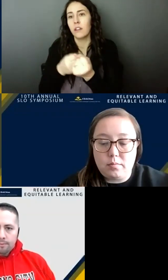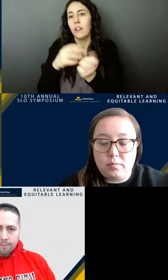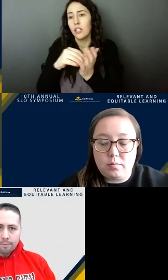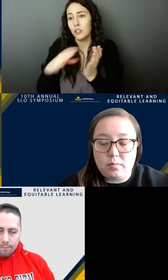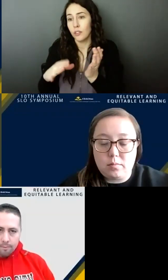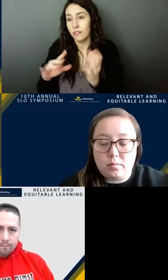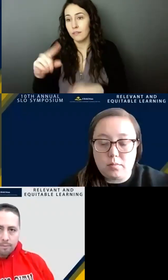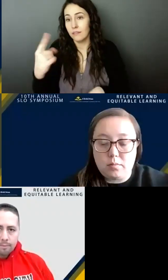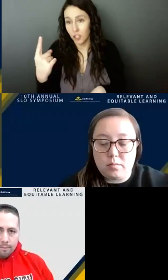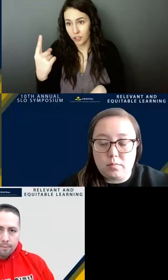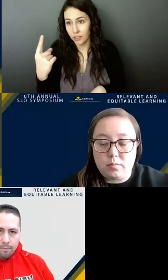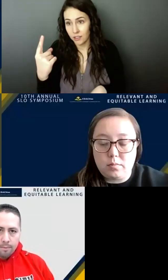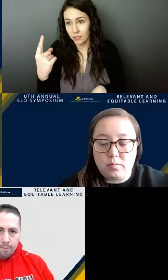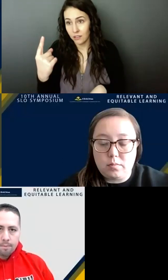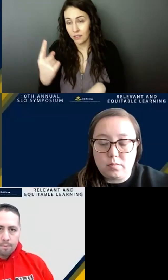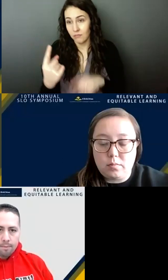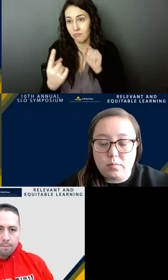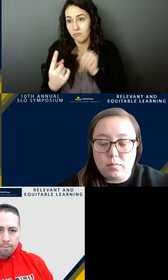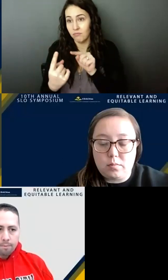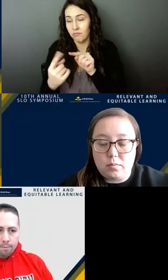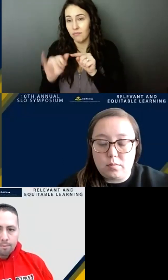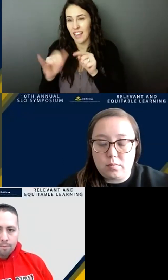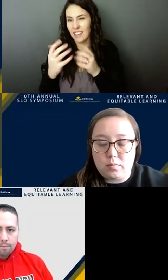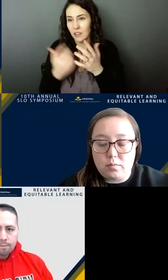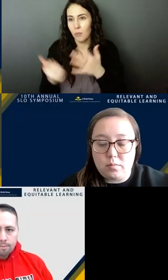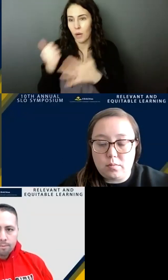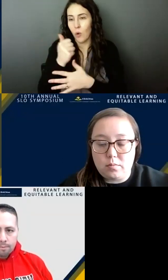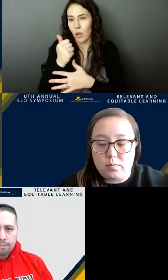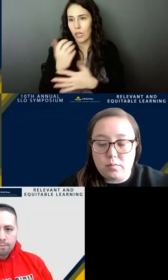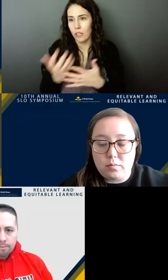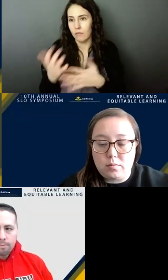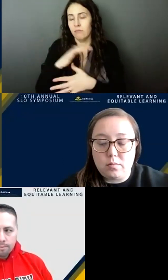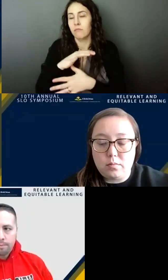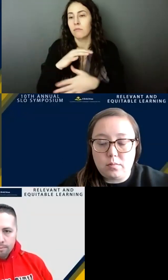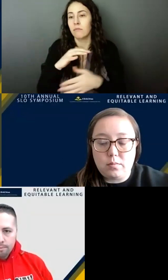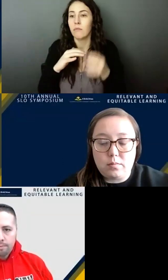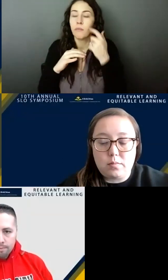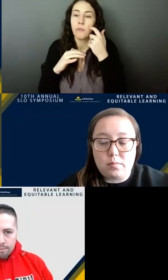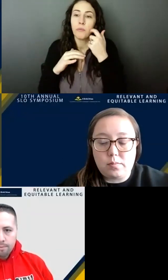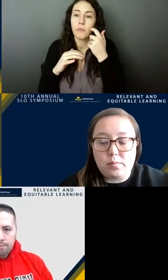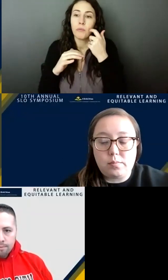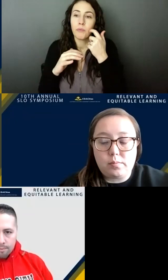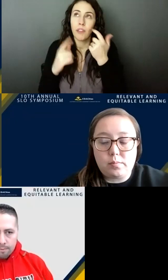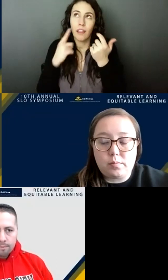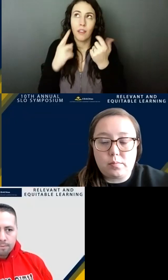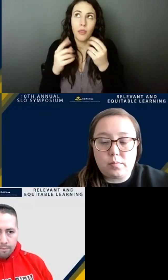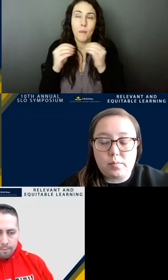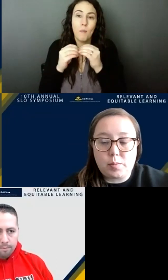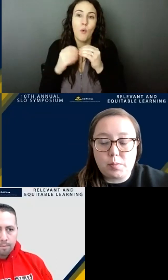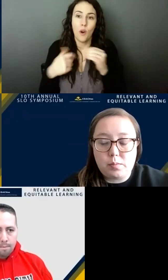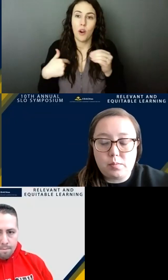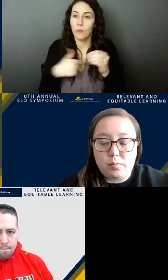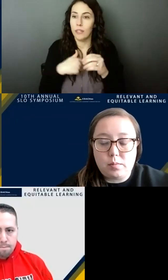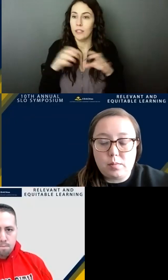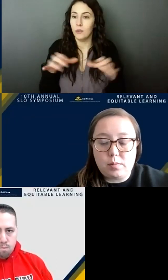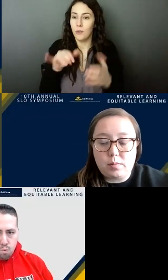first and having that be our priority. But I would say the more we can do that, the more we're